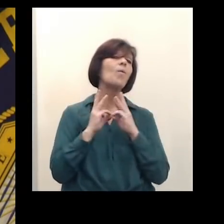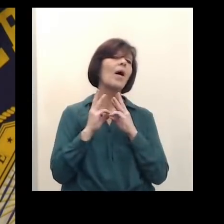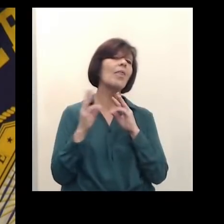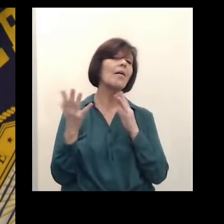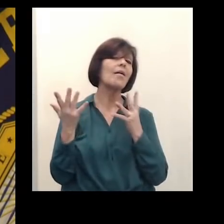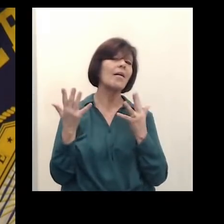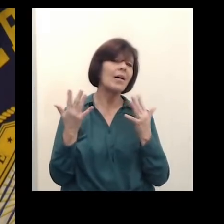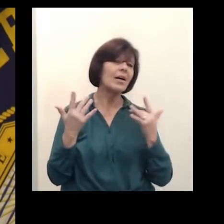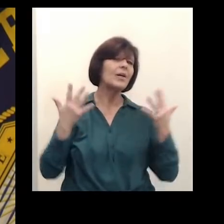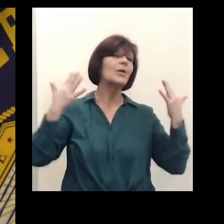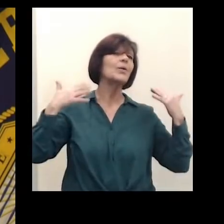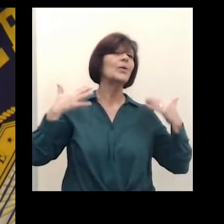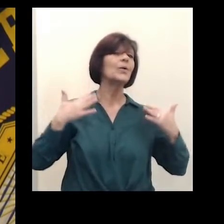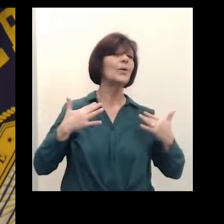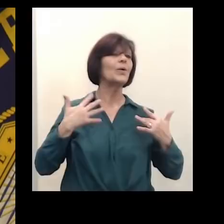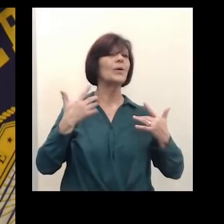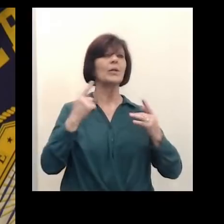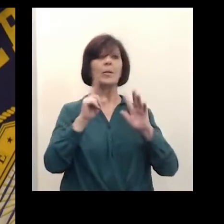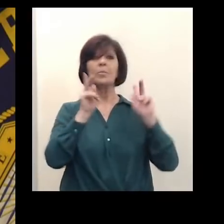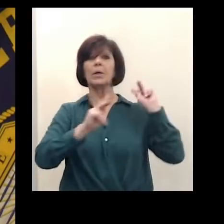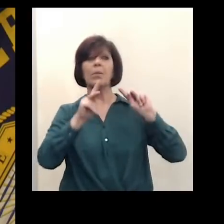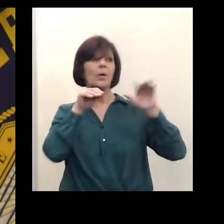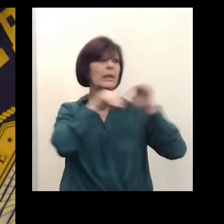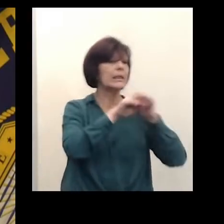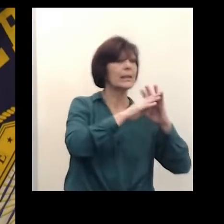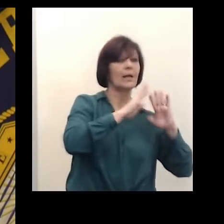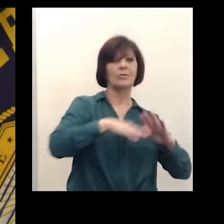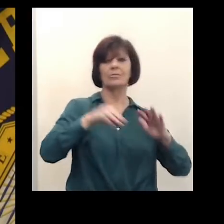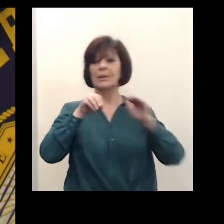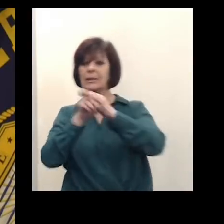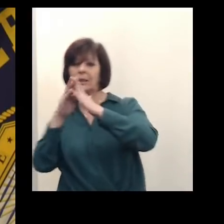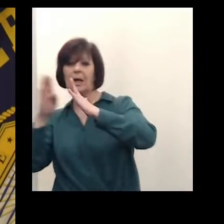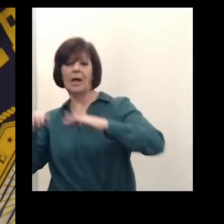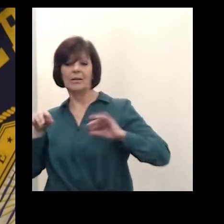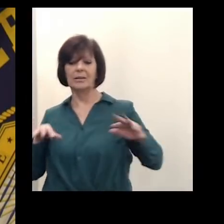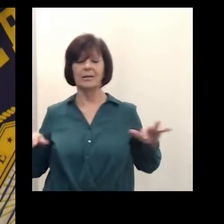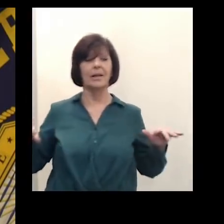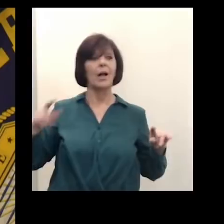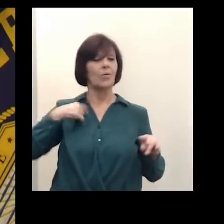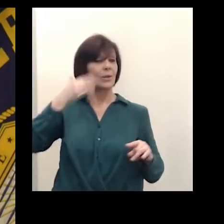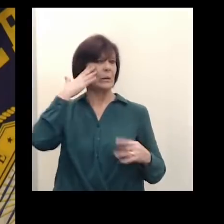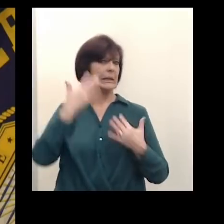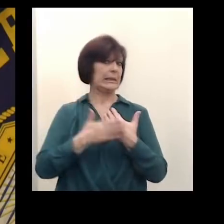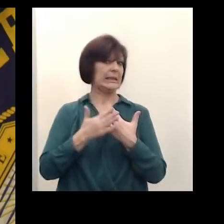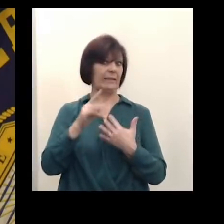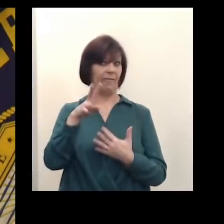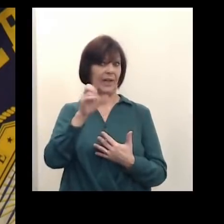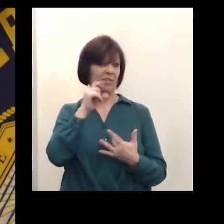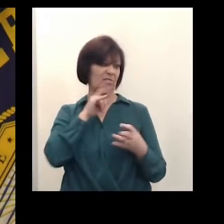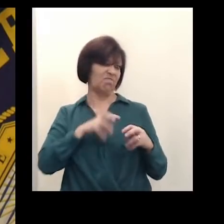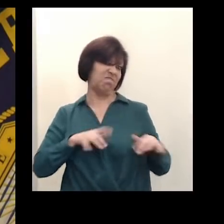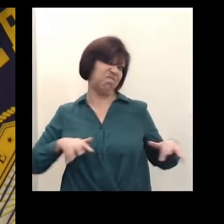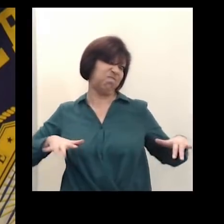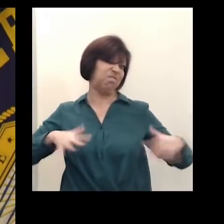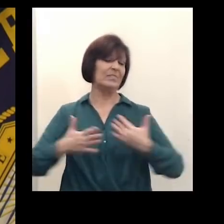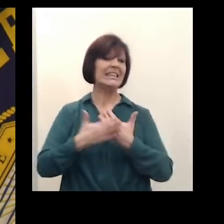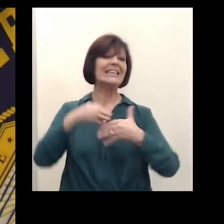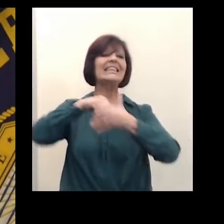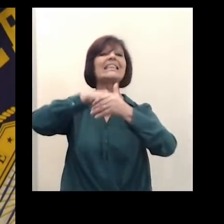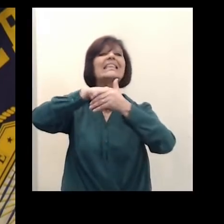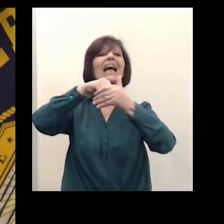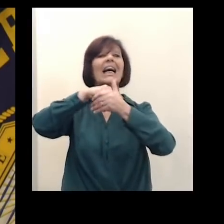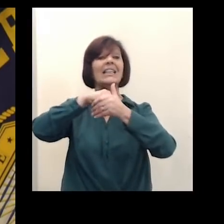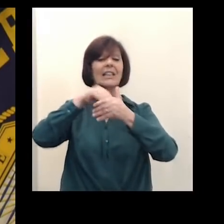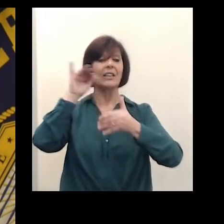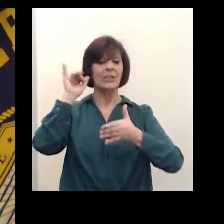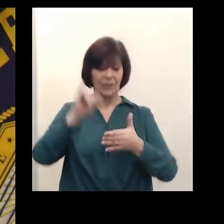we headed indoors. And we know that's where the virus spreads extraordinarily well. And that combination of an expanding